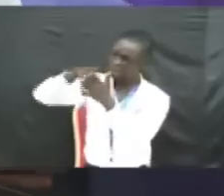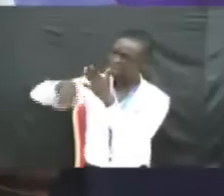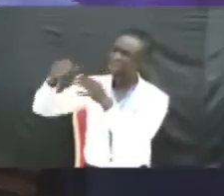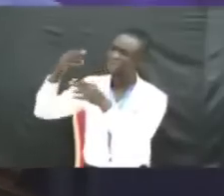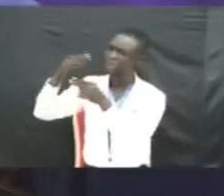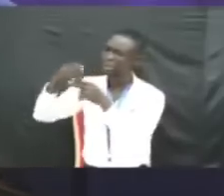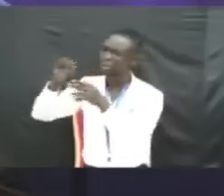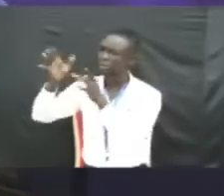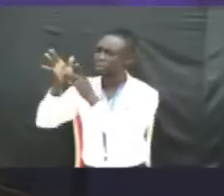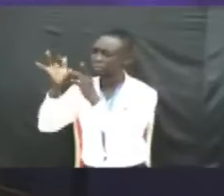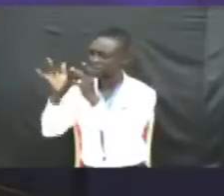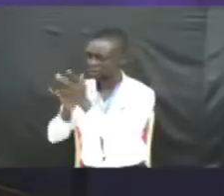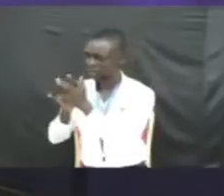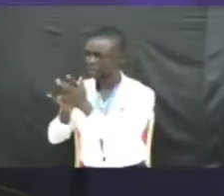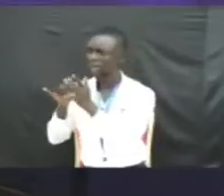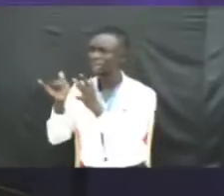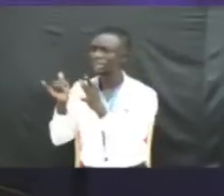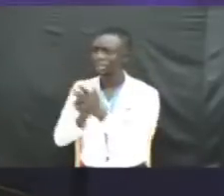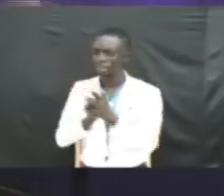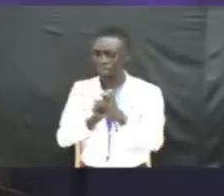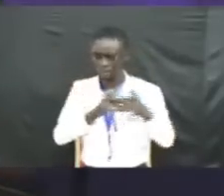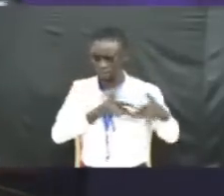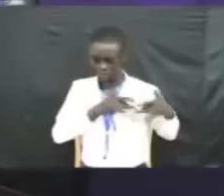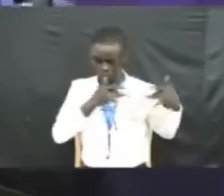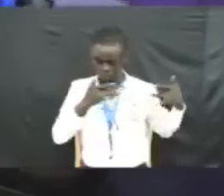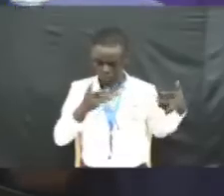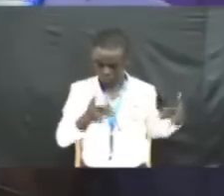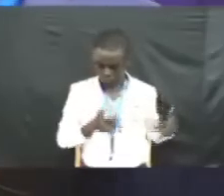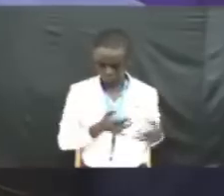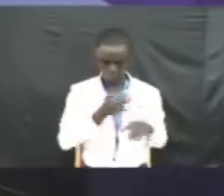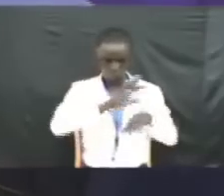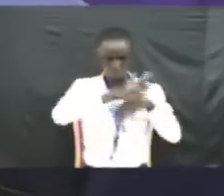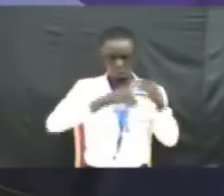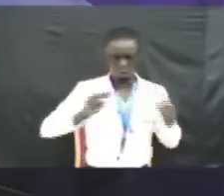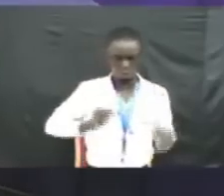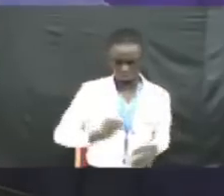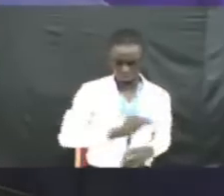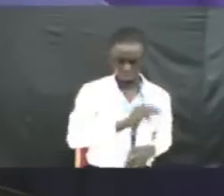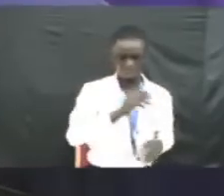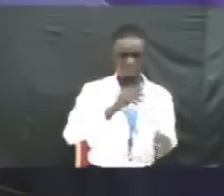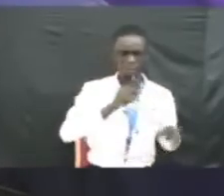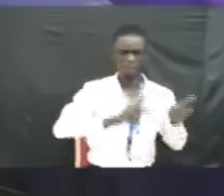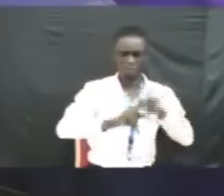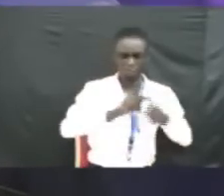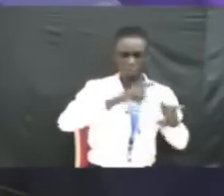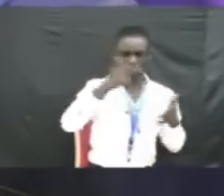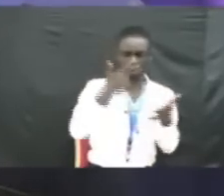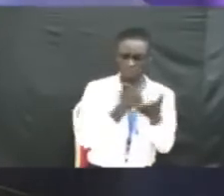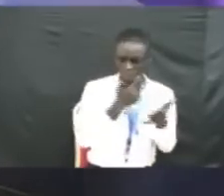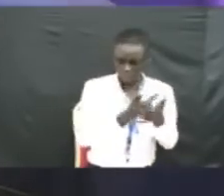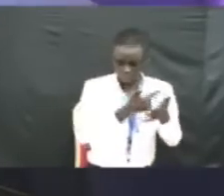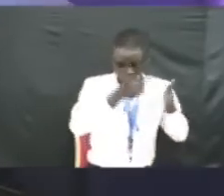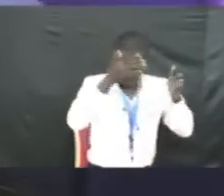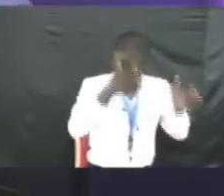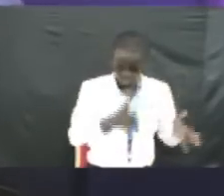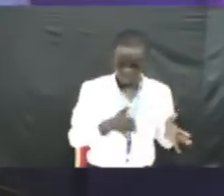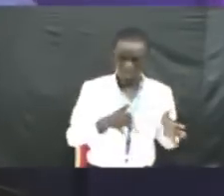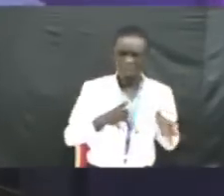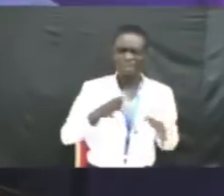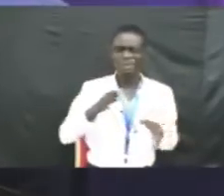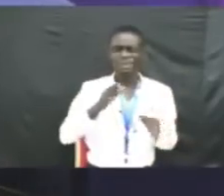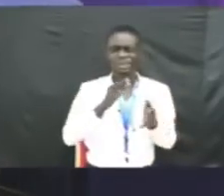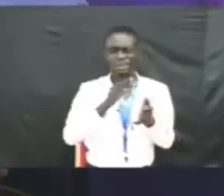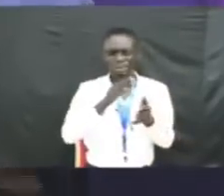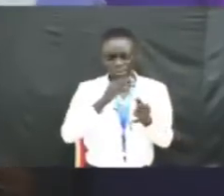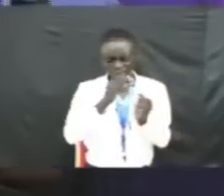the hearts of all our people together. Deliver us from the spirit of partism that destroys